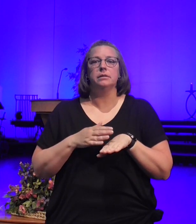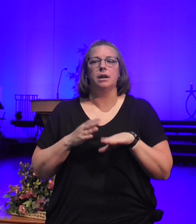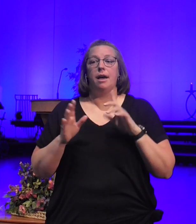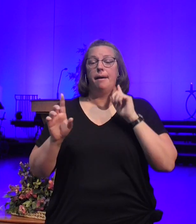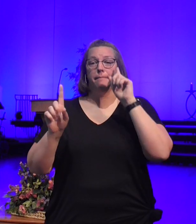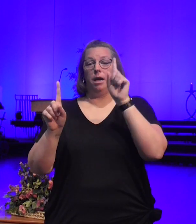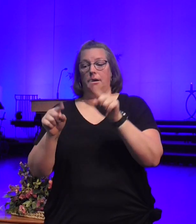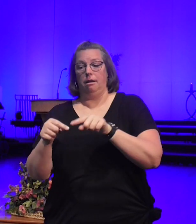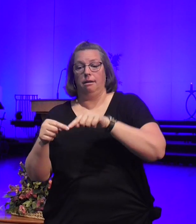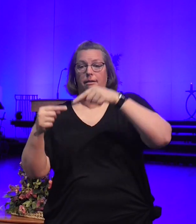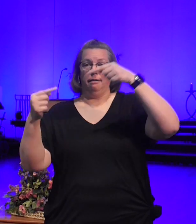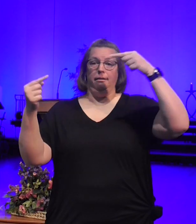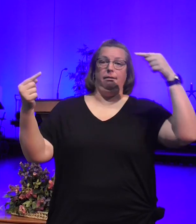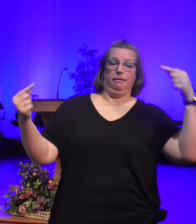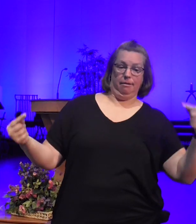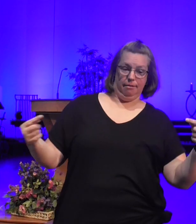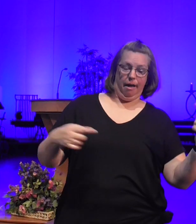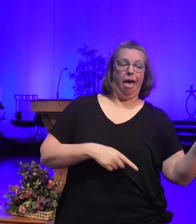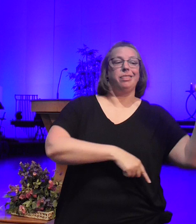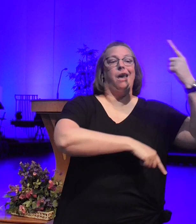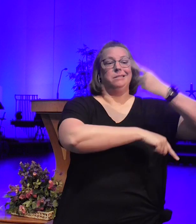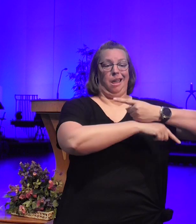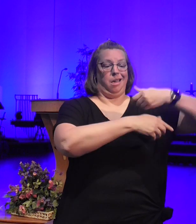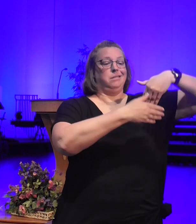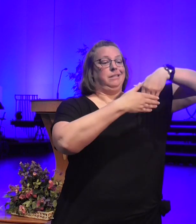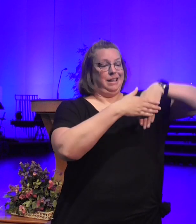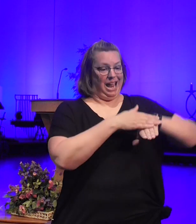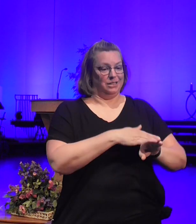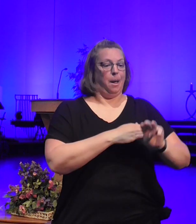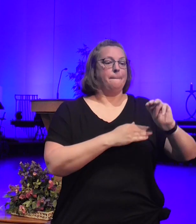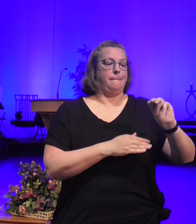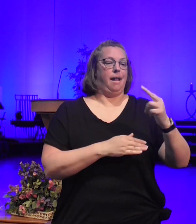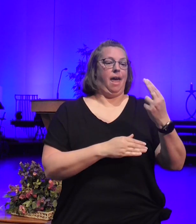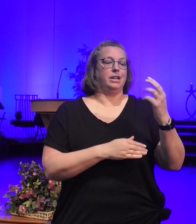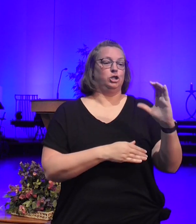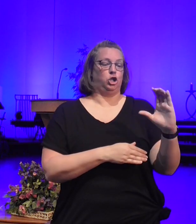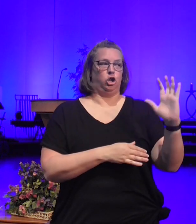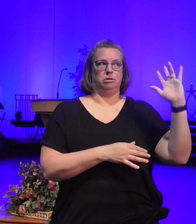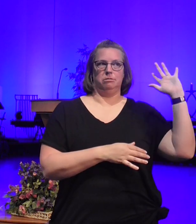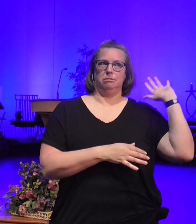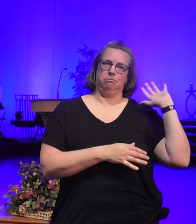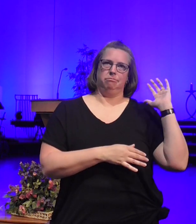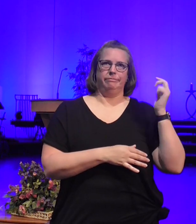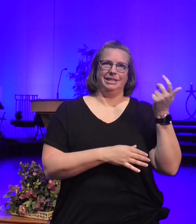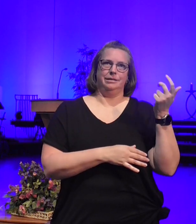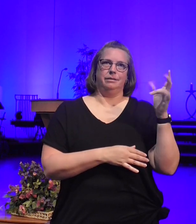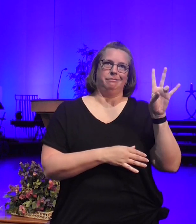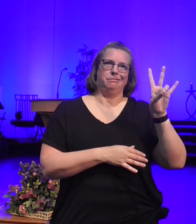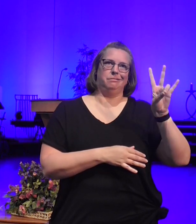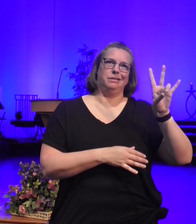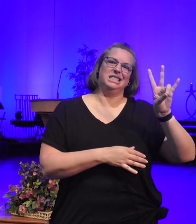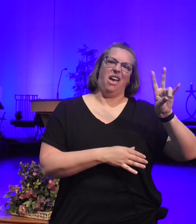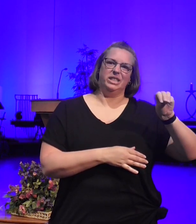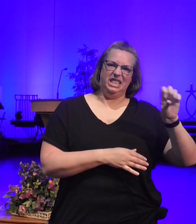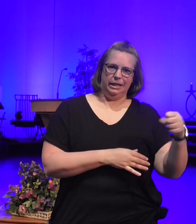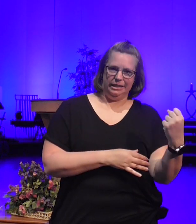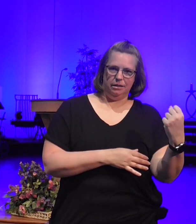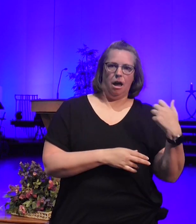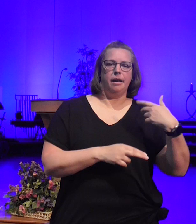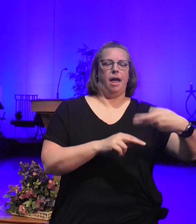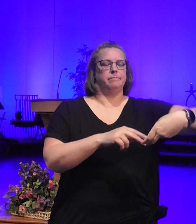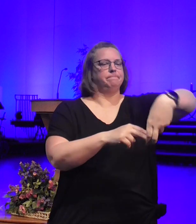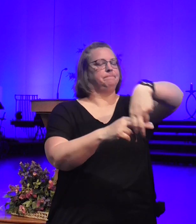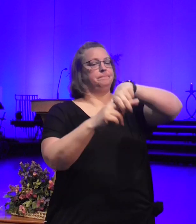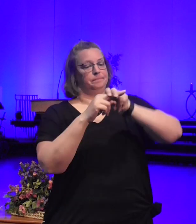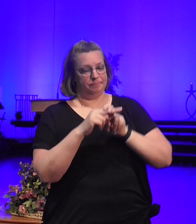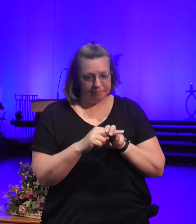Conversely, the day I walked into Mile High Church, back in the late 70s, sat down, it feels to